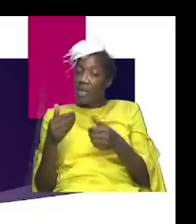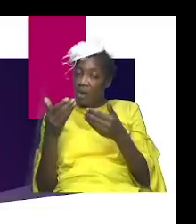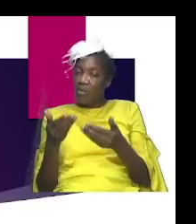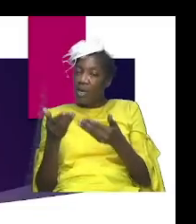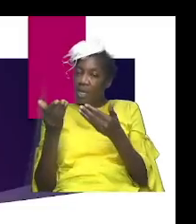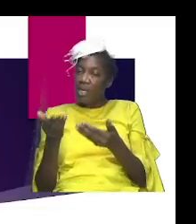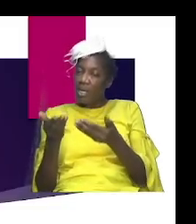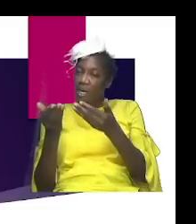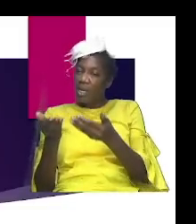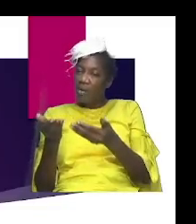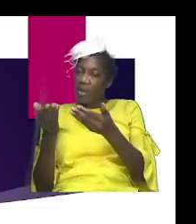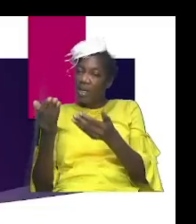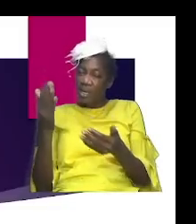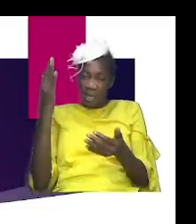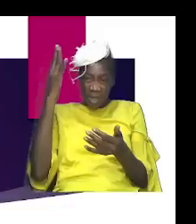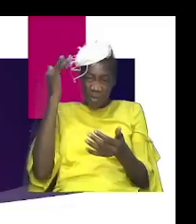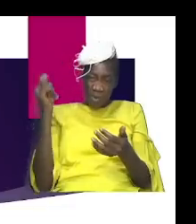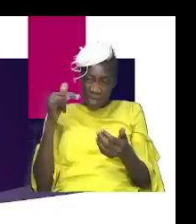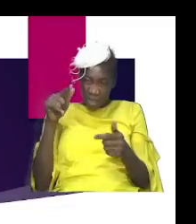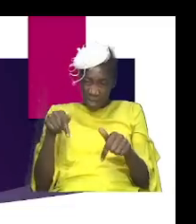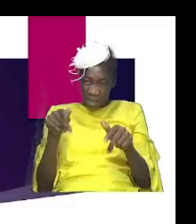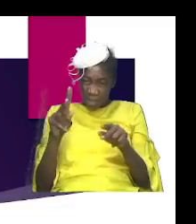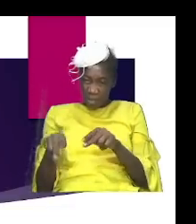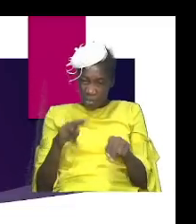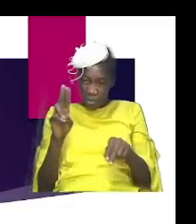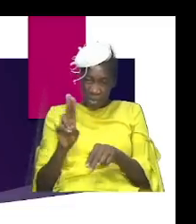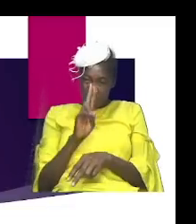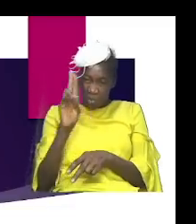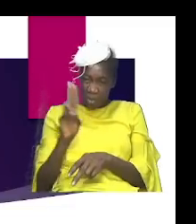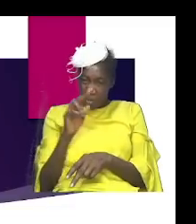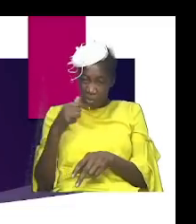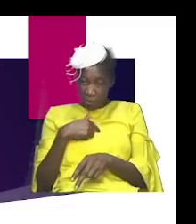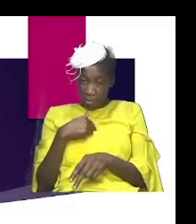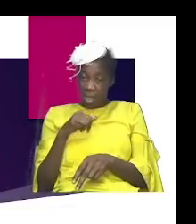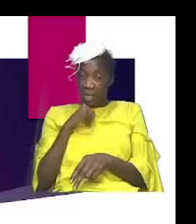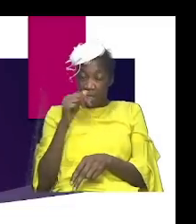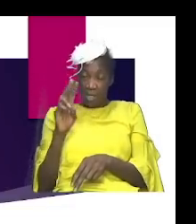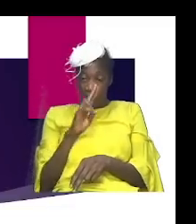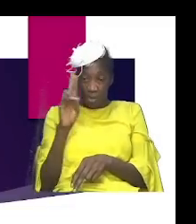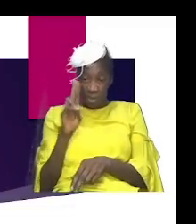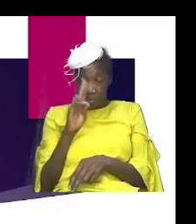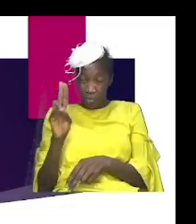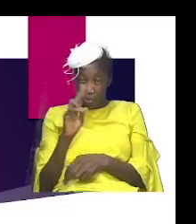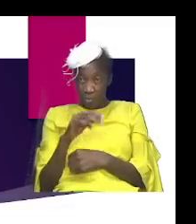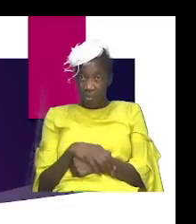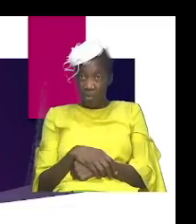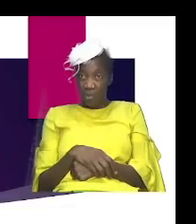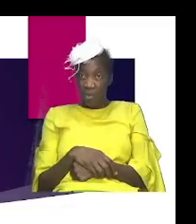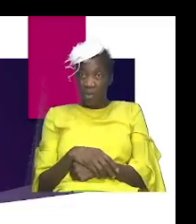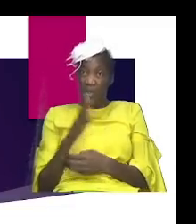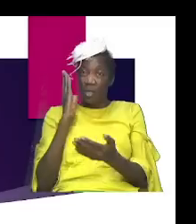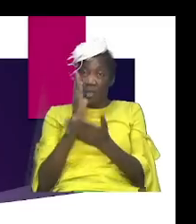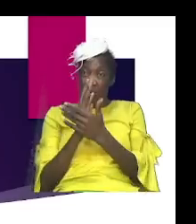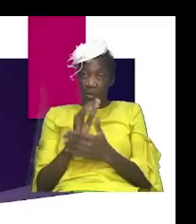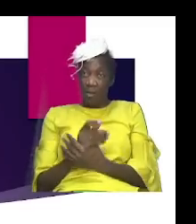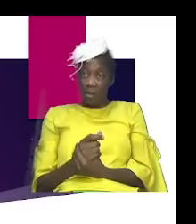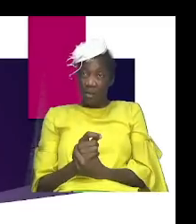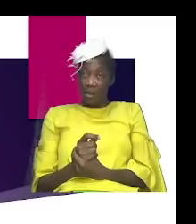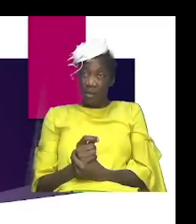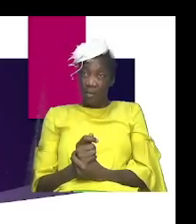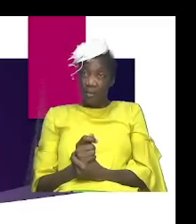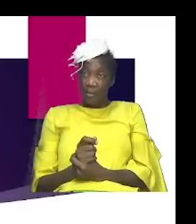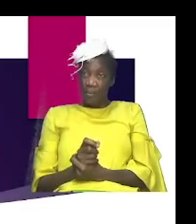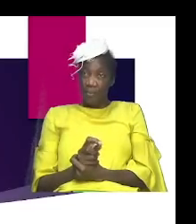is this person being used and I am not being used? And why? Be careful, you know, be careful, saints of God. I can't stress that point over